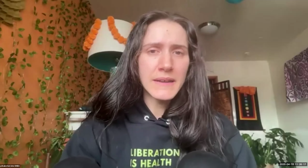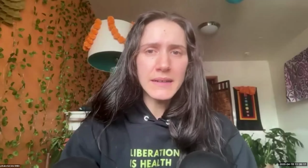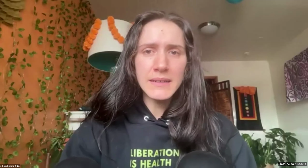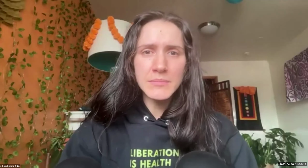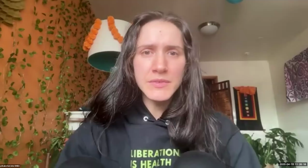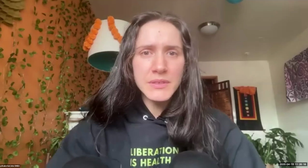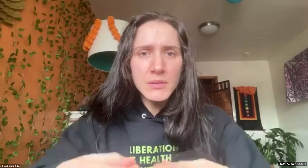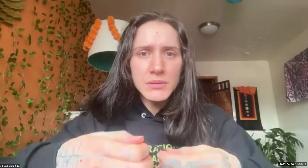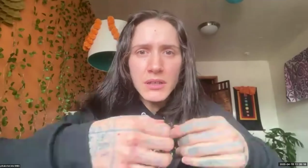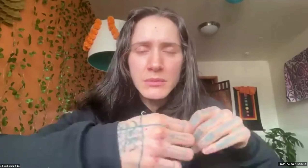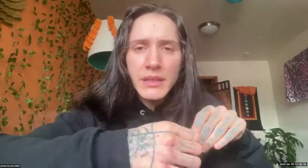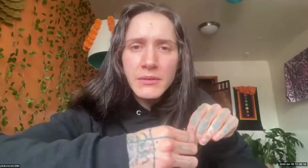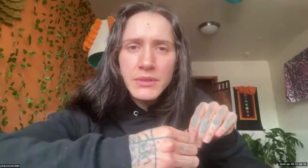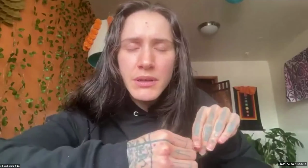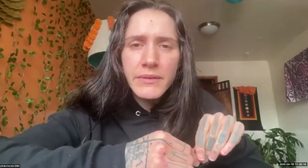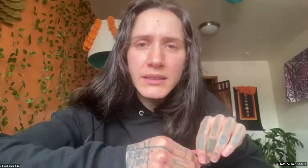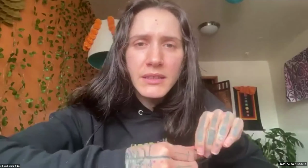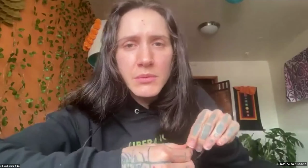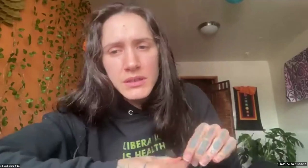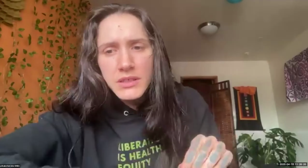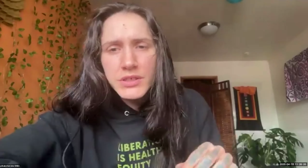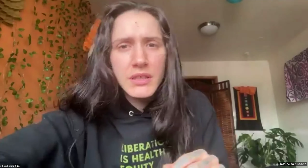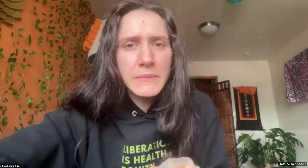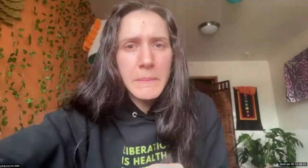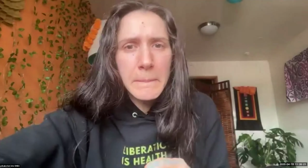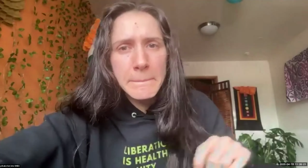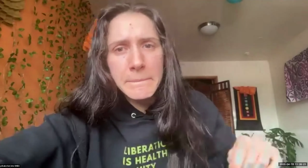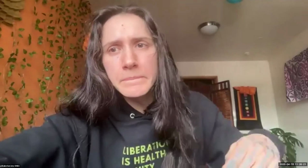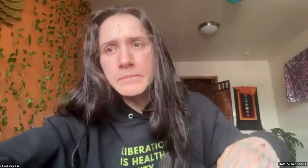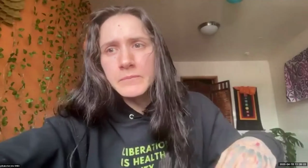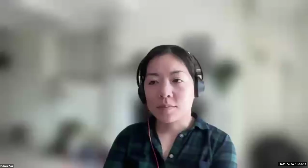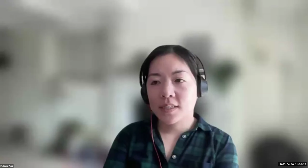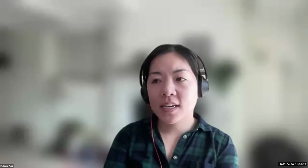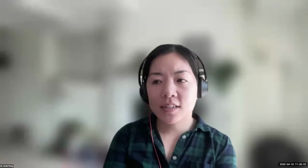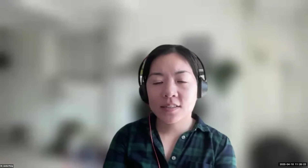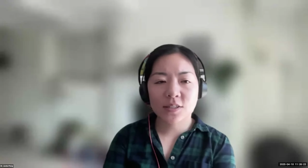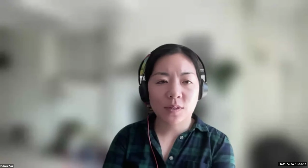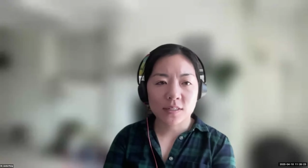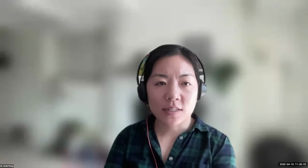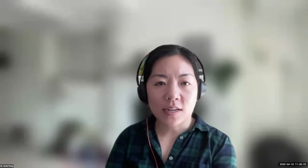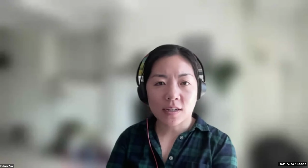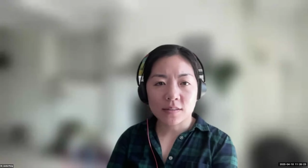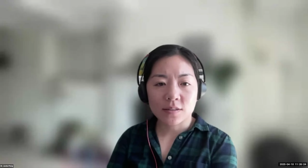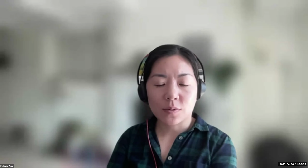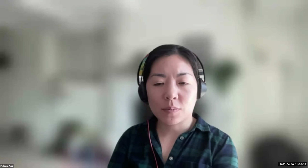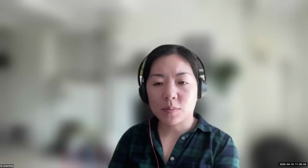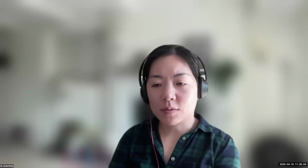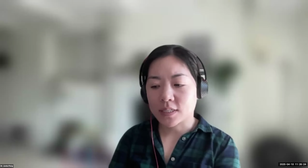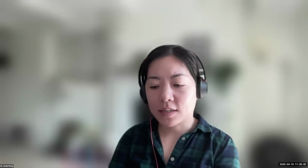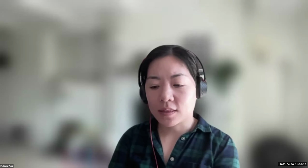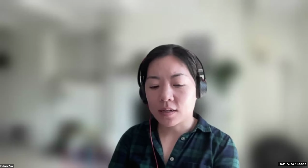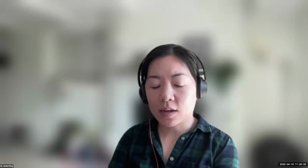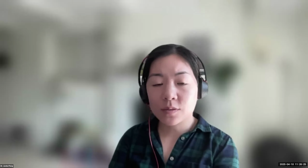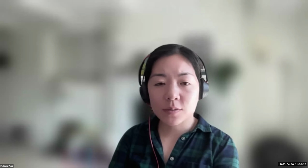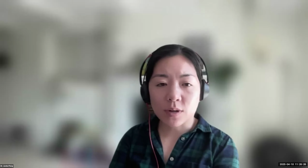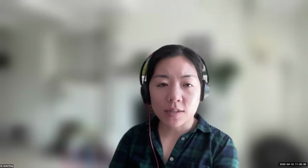labor. So Dr. Ping, would you have anything you wanted to share? Yeah, I just wanted to add to what people